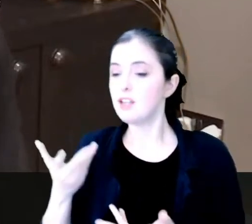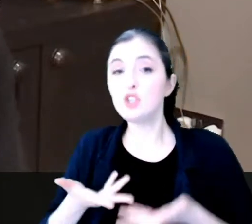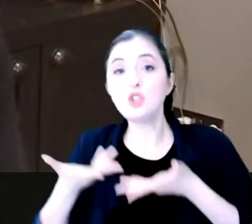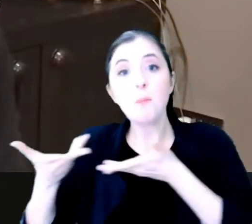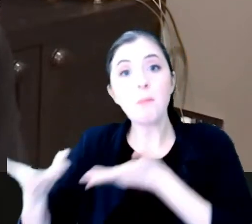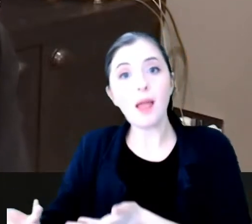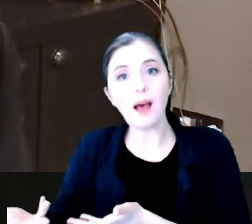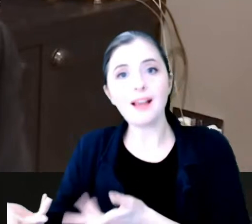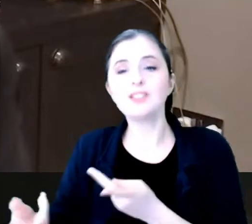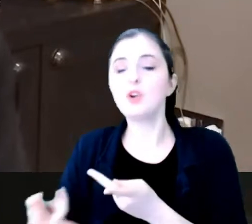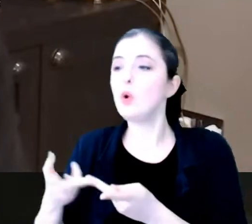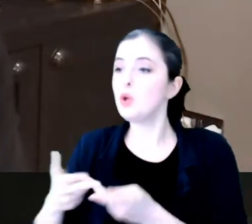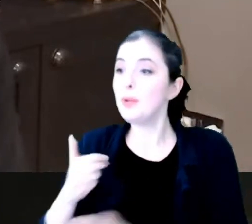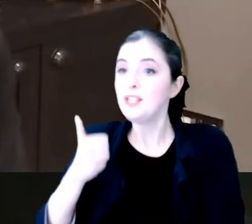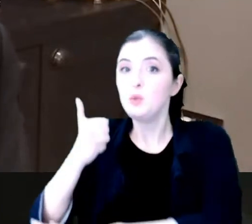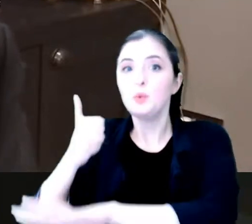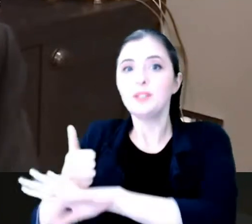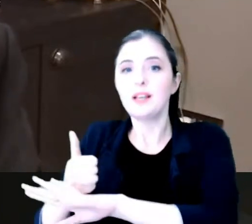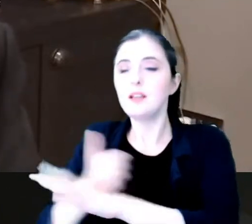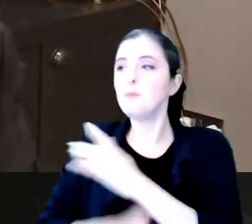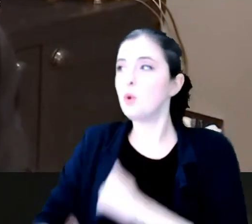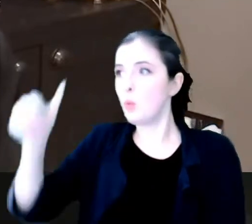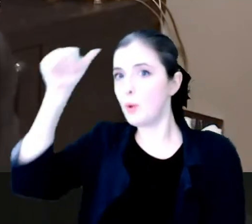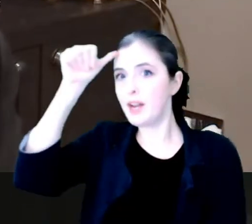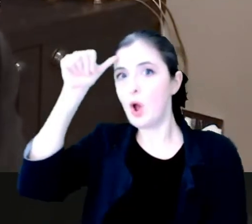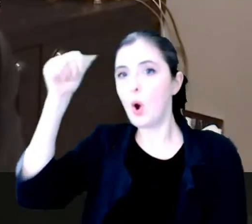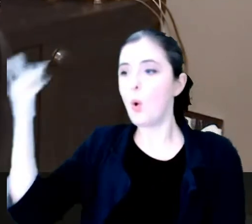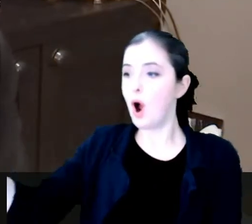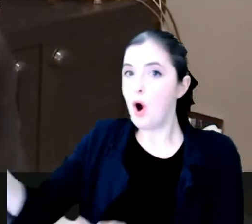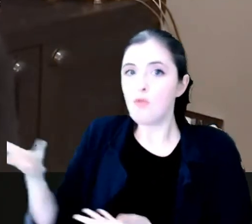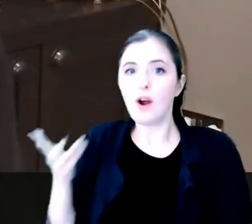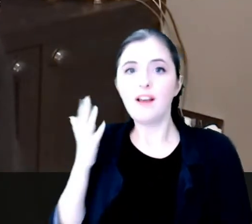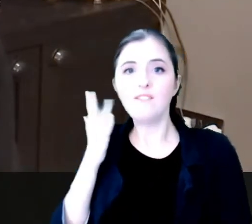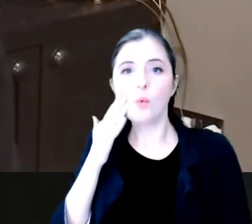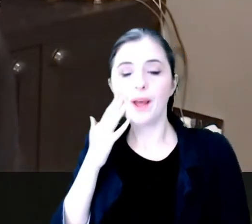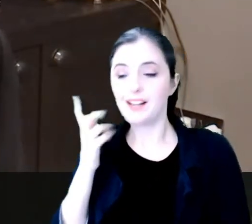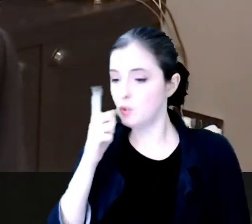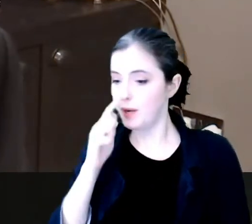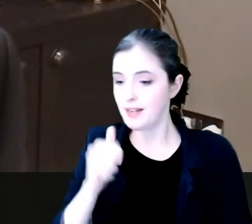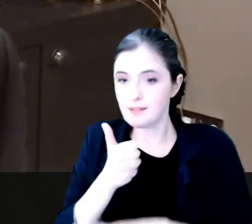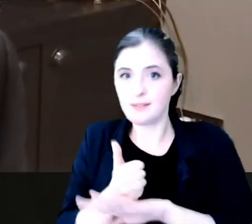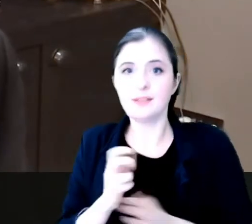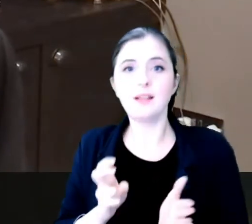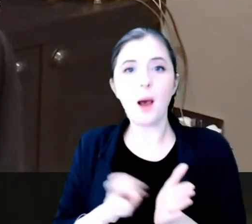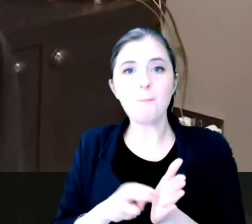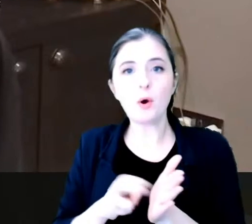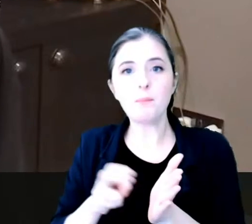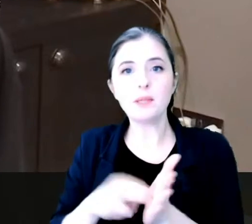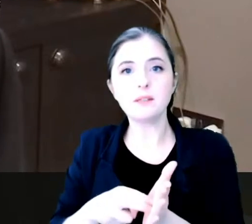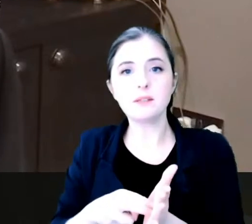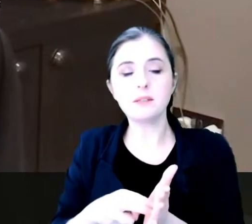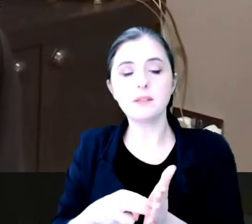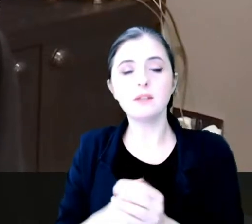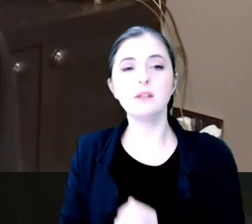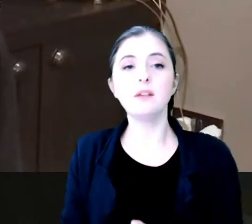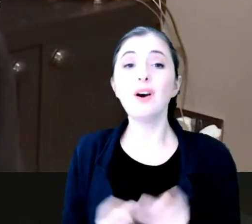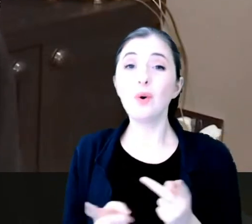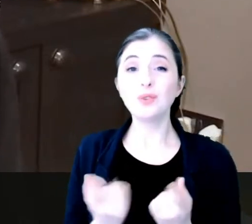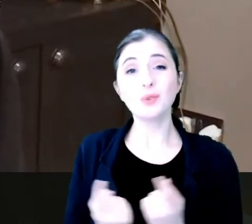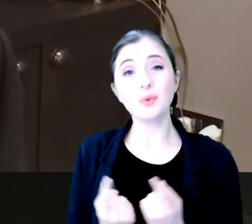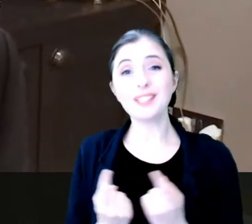put in place so that people know when the vaccines come in, so they can be putting those appointments in place. And of course, there is the issue about